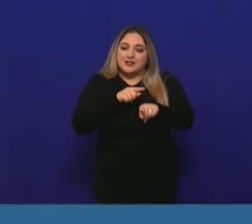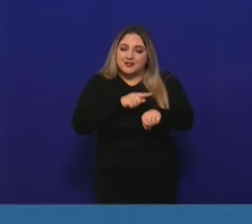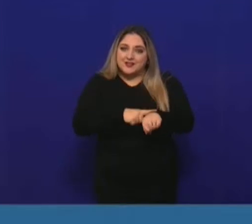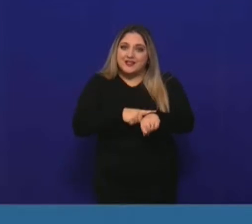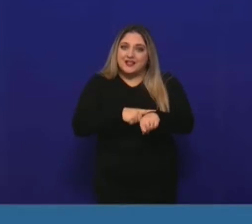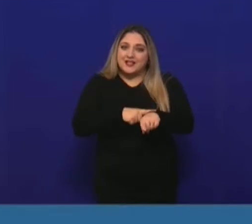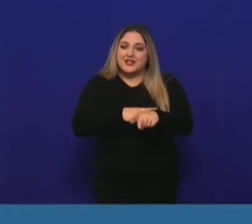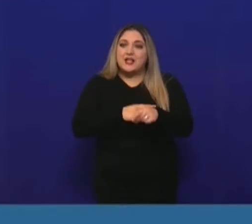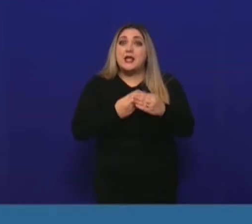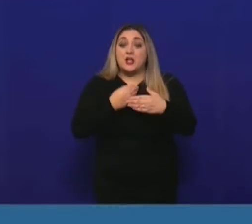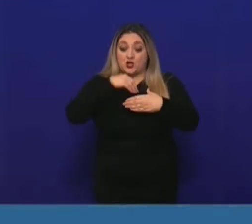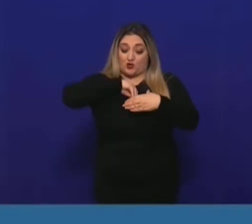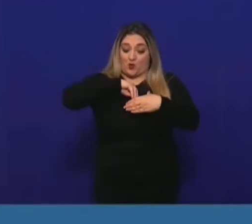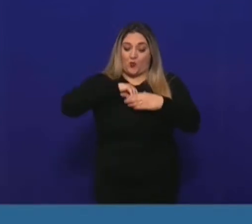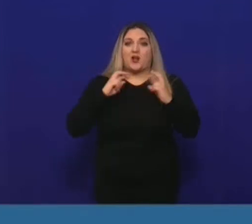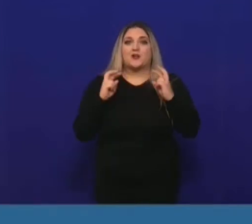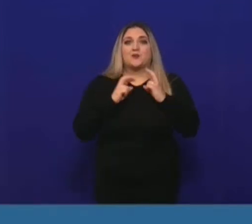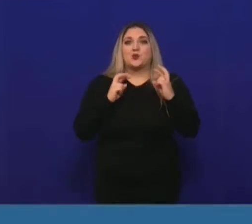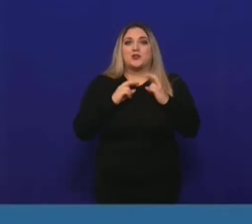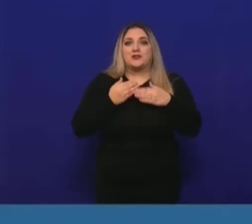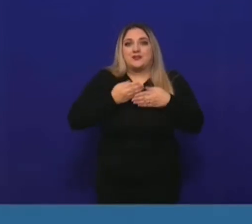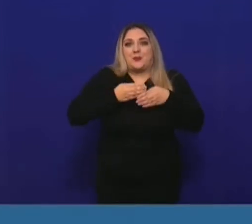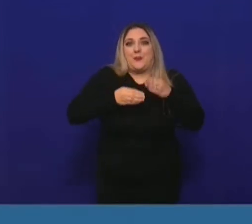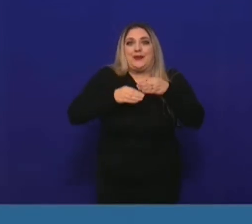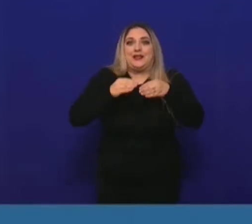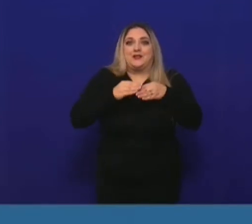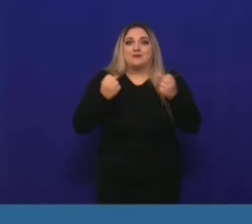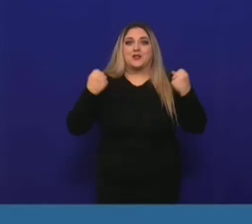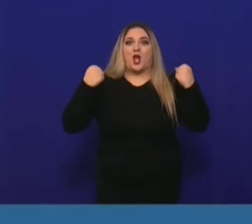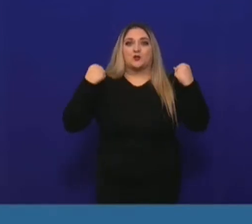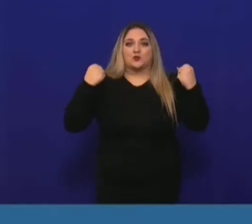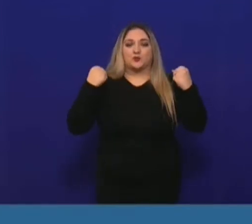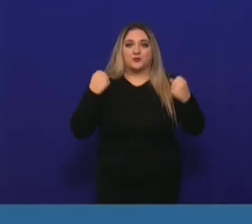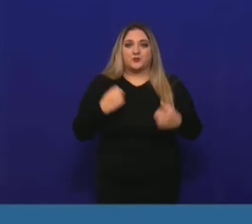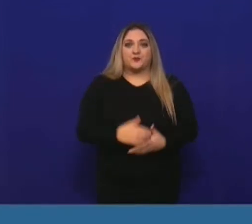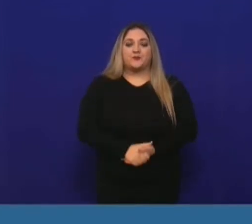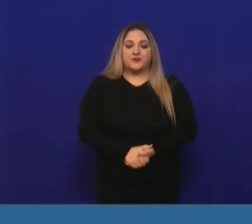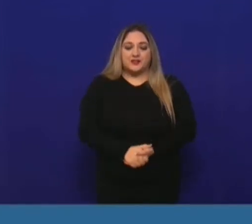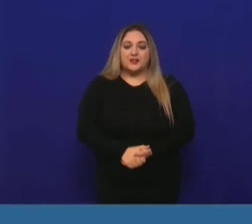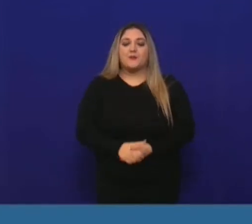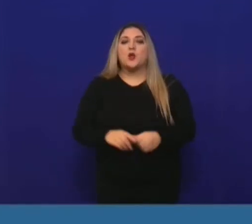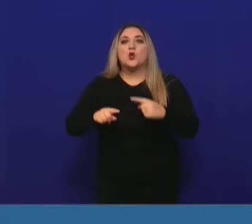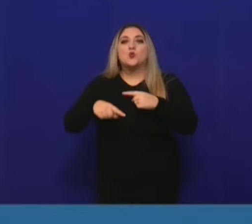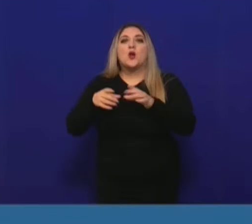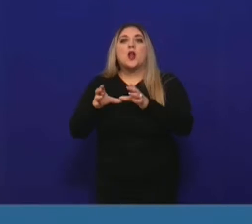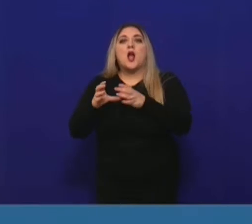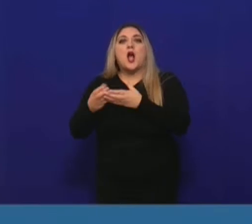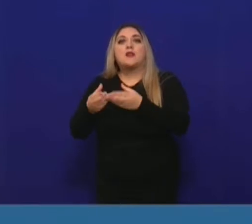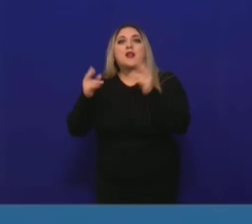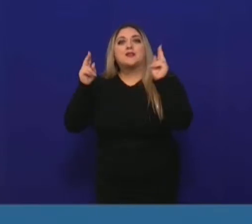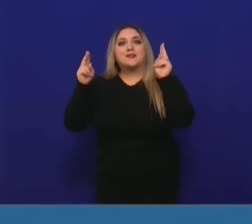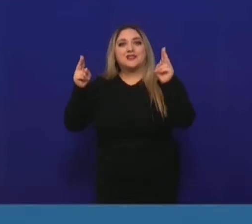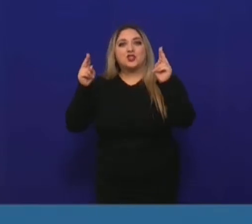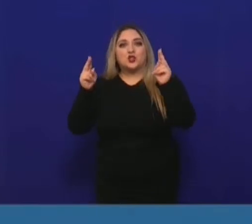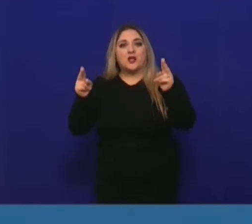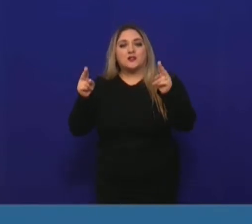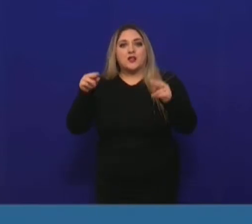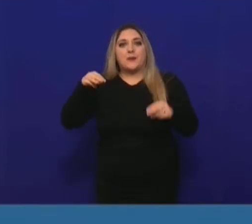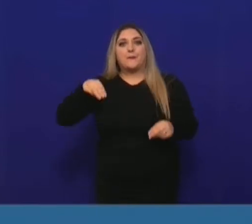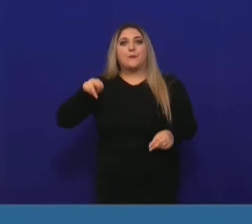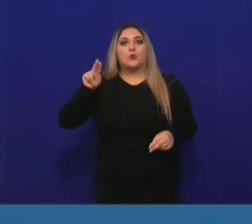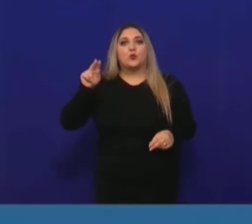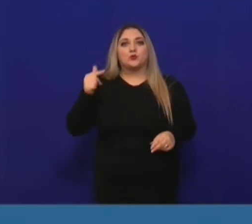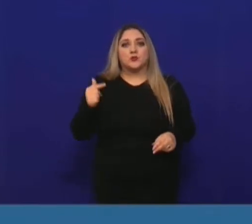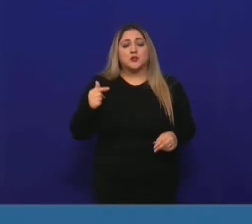tkun qed tibni l-immunità fil-popolazzjoni tiegħek. Fuq l-MUT aħna għandna kollaborazzjoni tajba ħafna, infatti kull nhar ta'